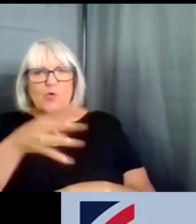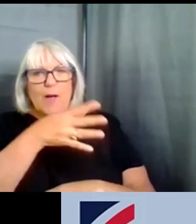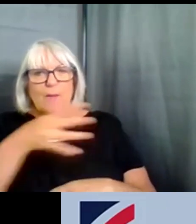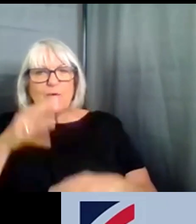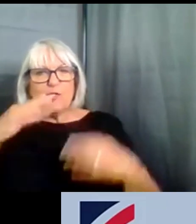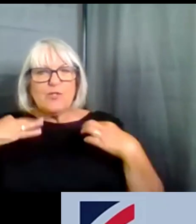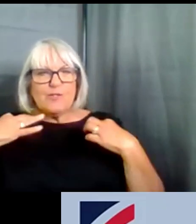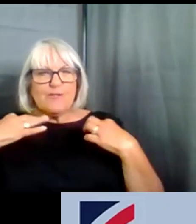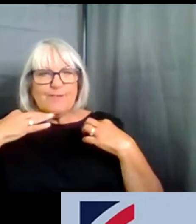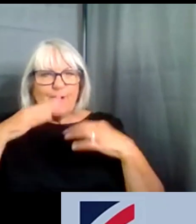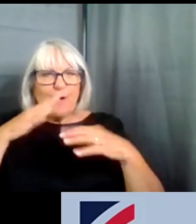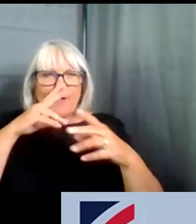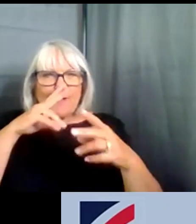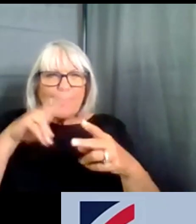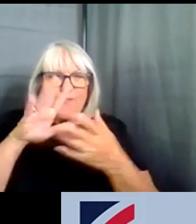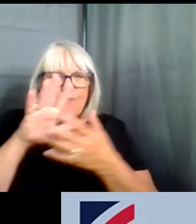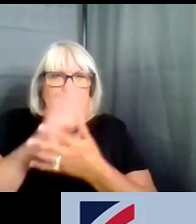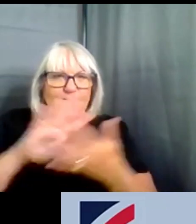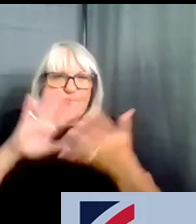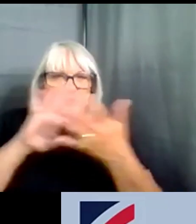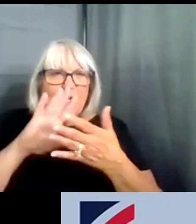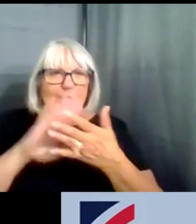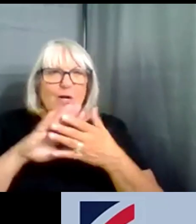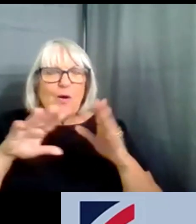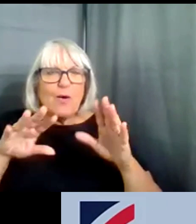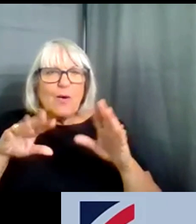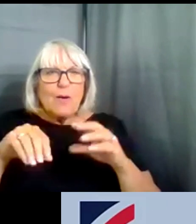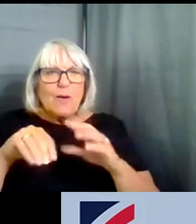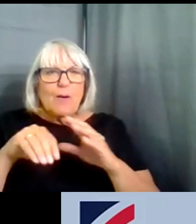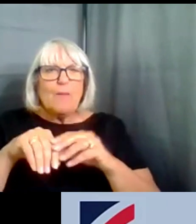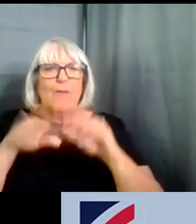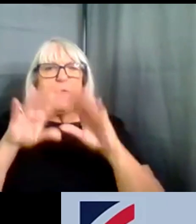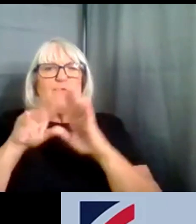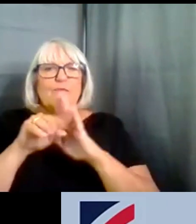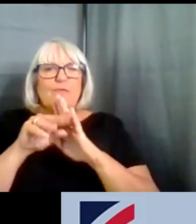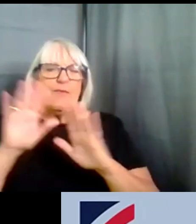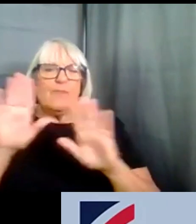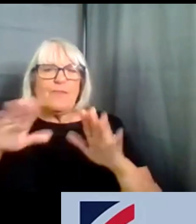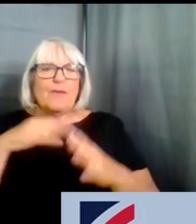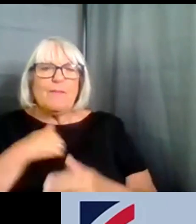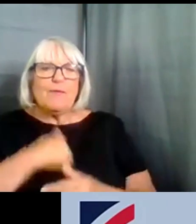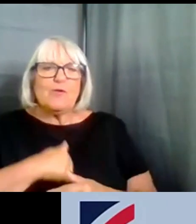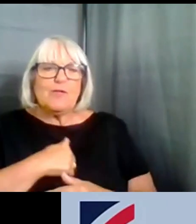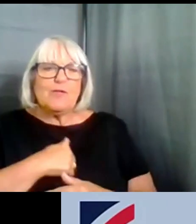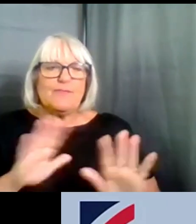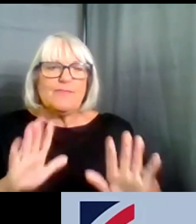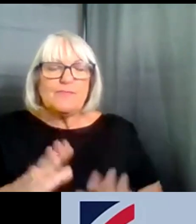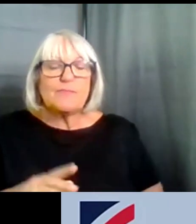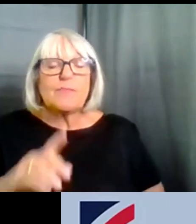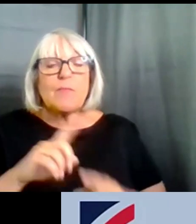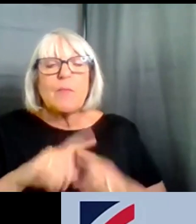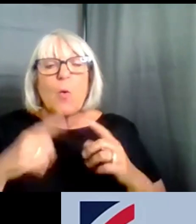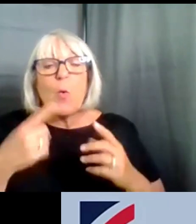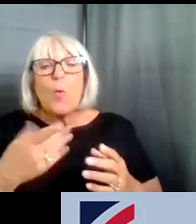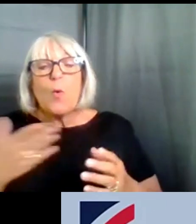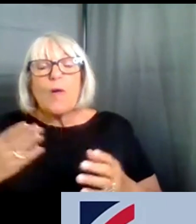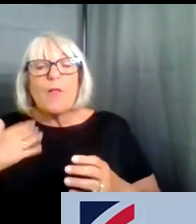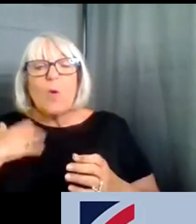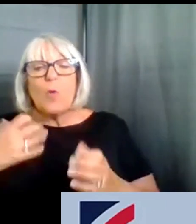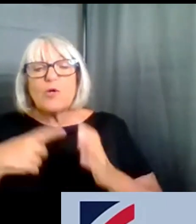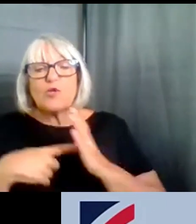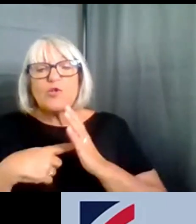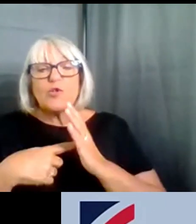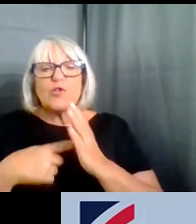attire choice for today. A couple things on the models and engagements that we see out in